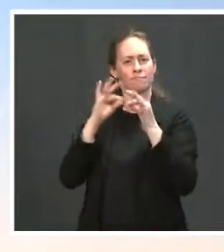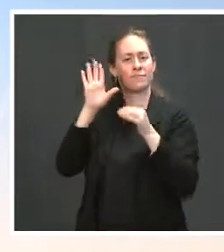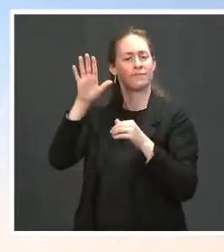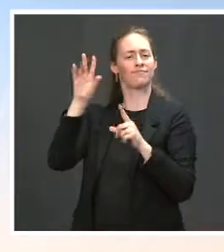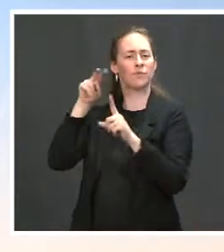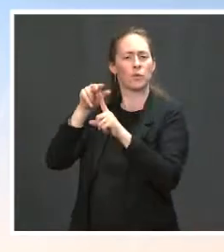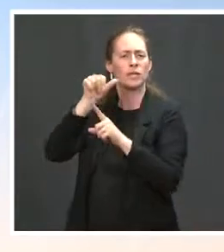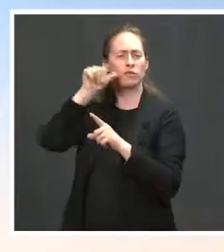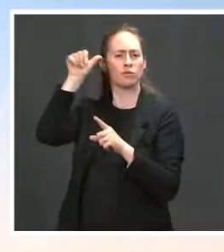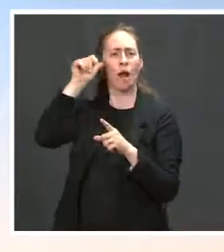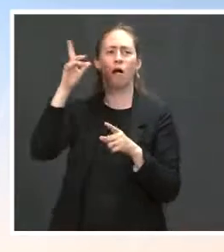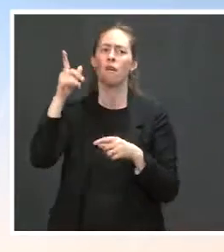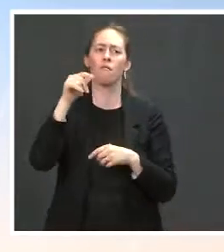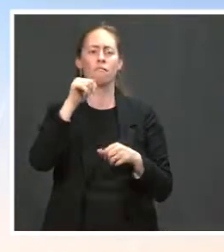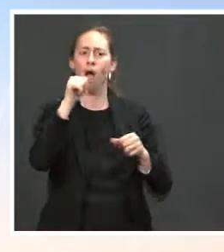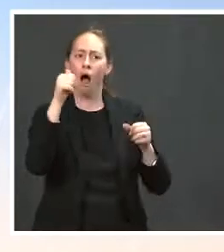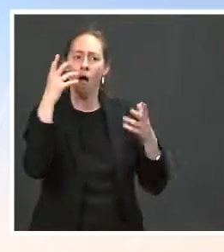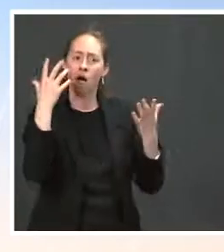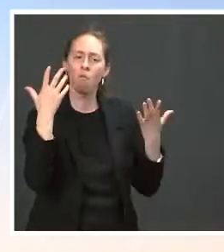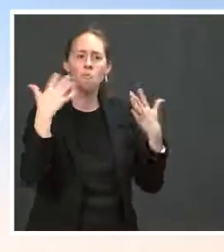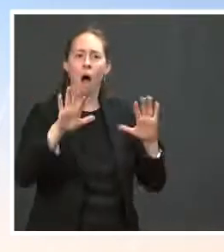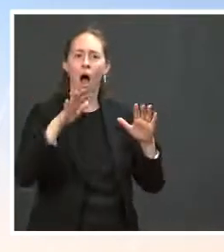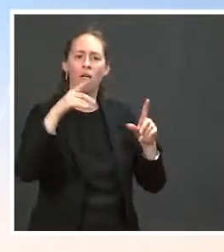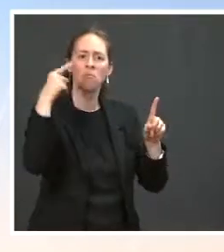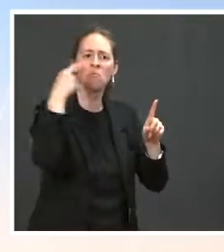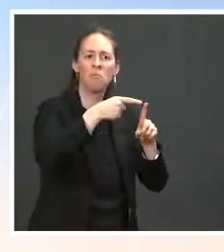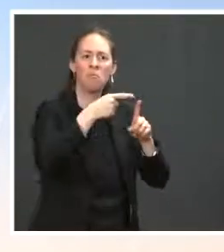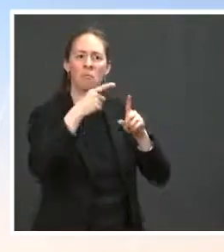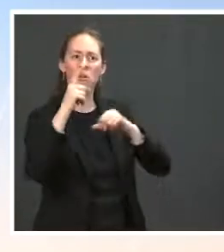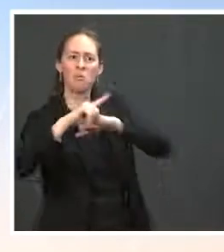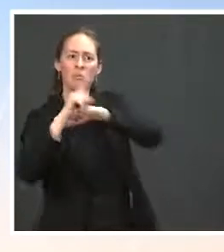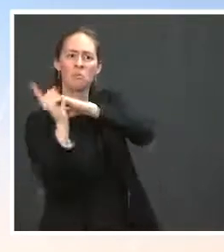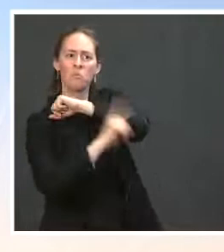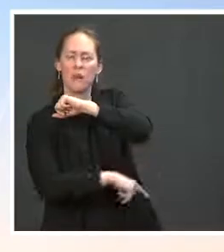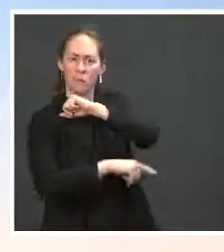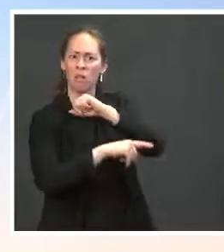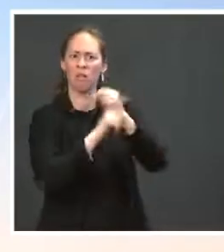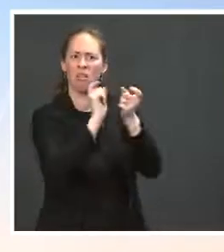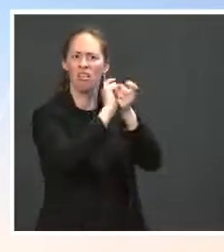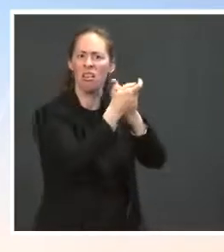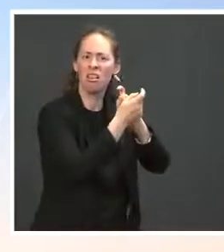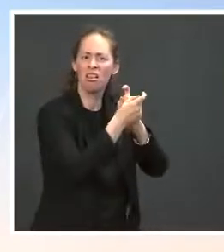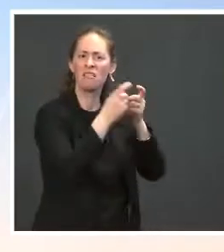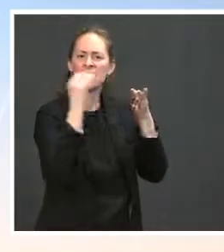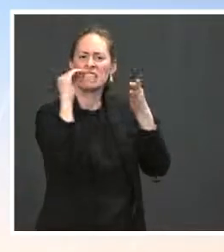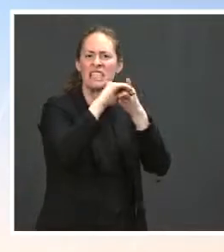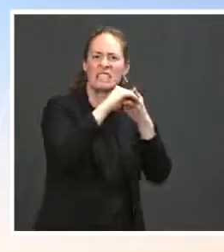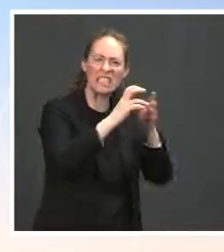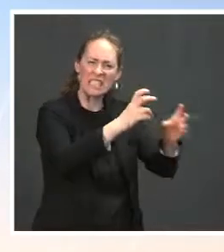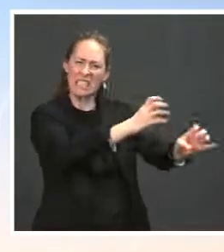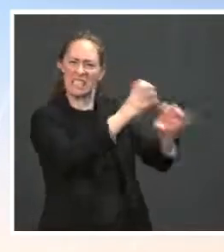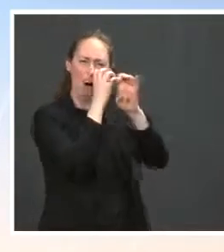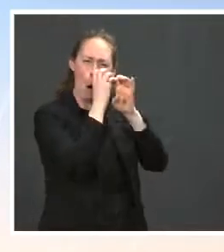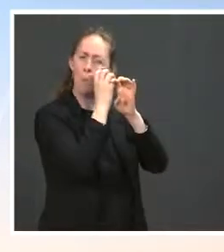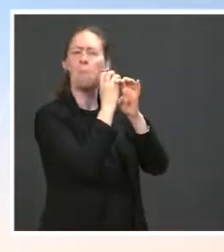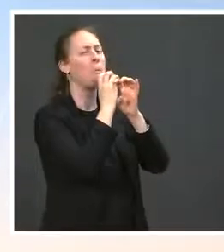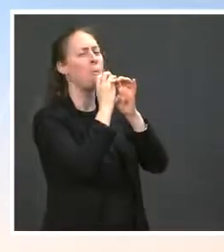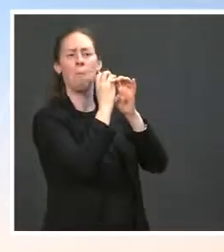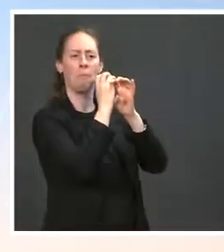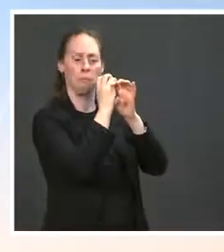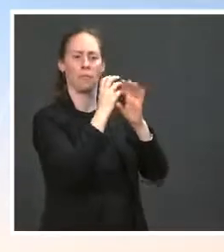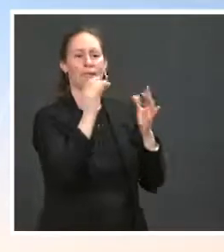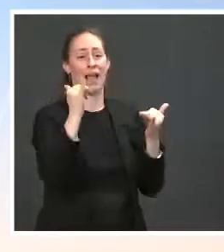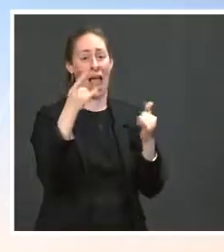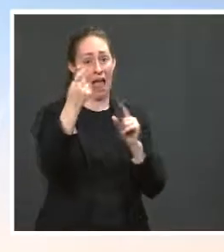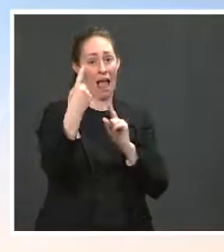decriminalizing, rescheduling, and certainly legalizing medical marijuana. What you're asking me is a legal question, and now we're in government,